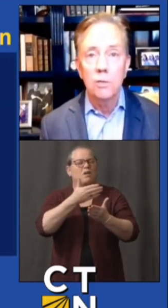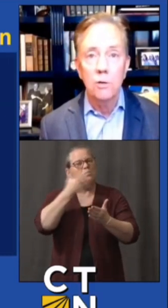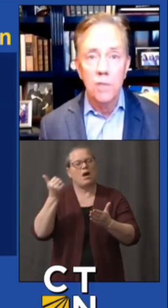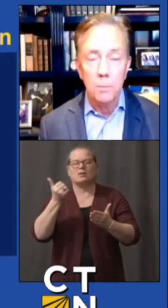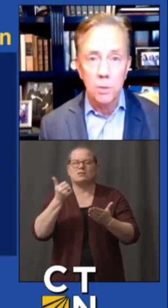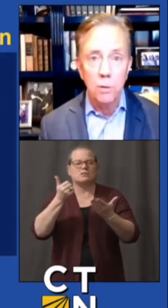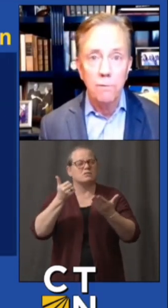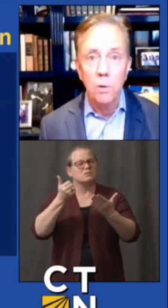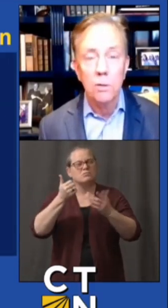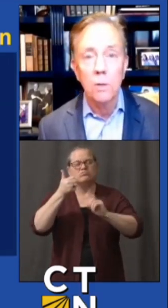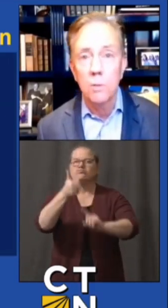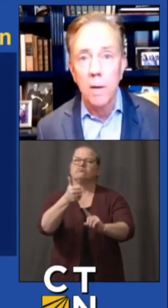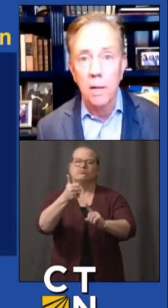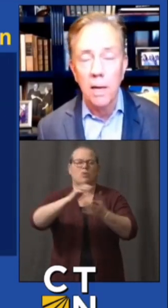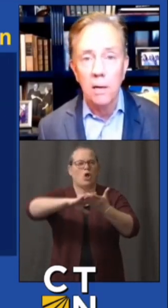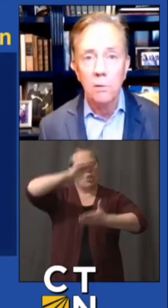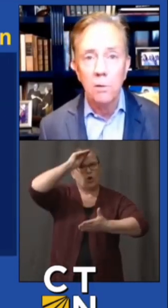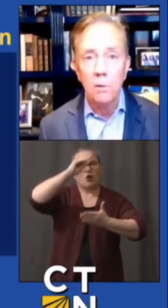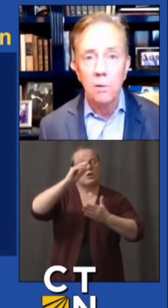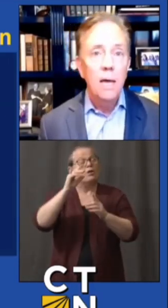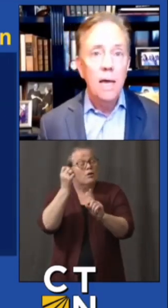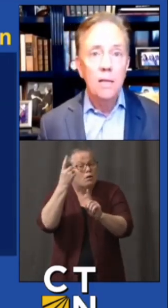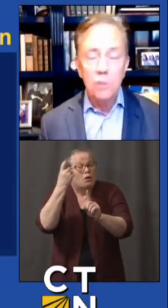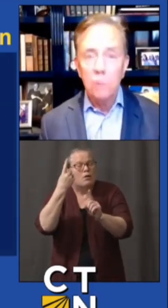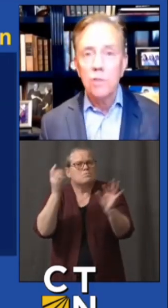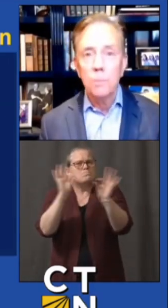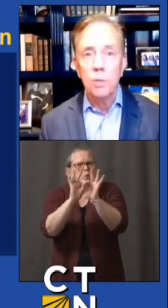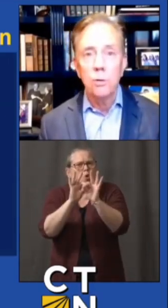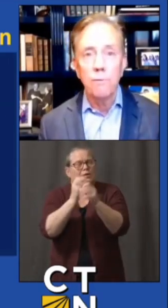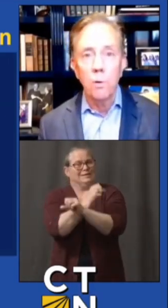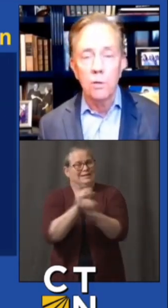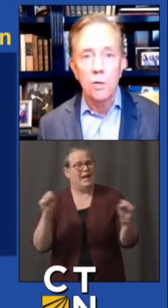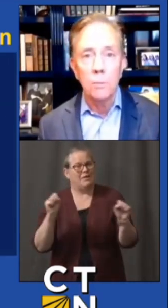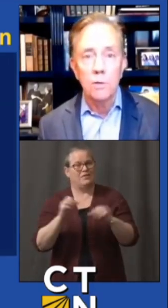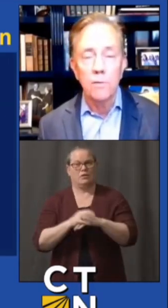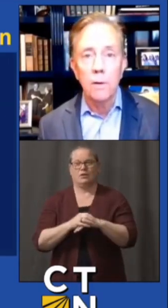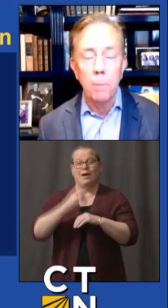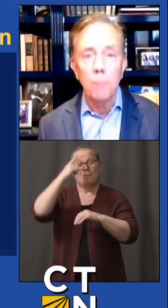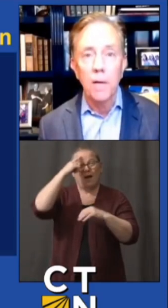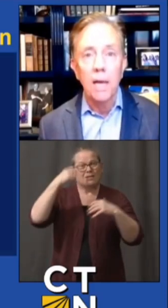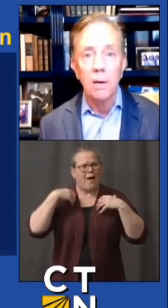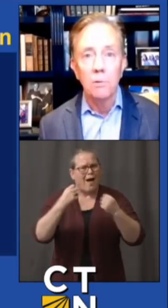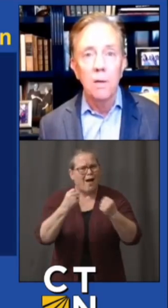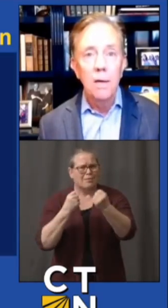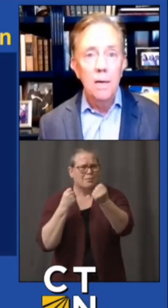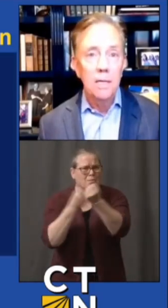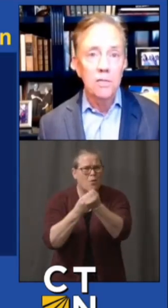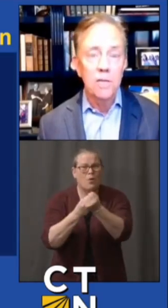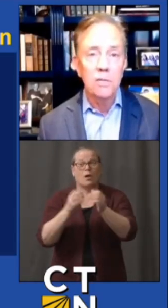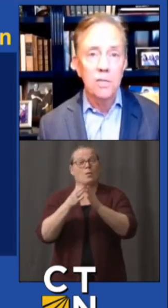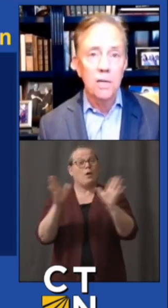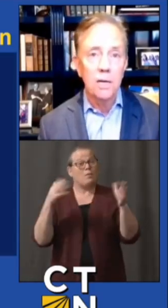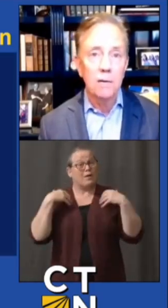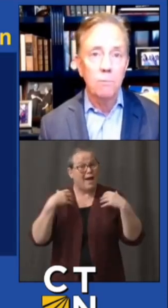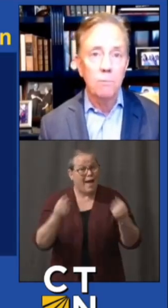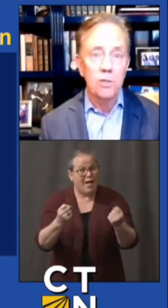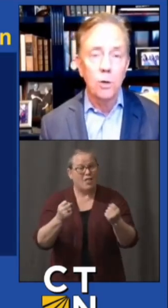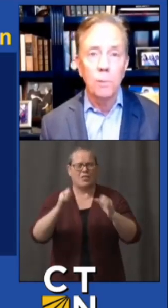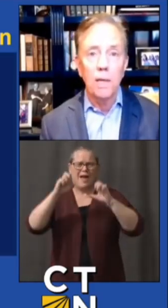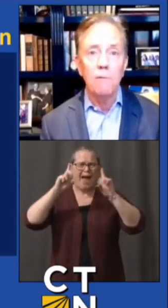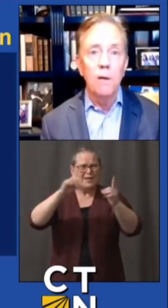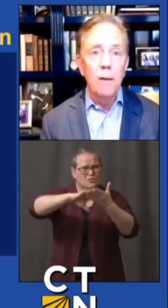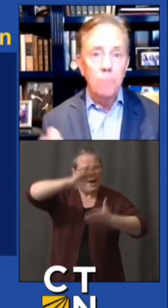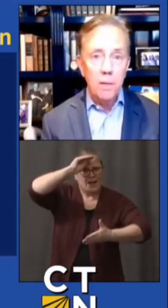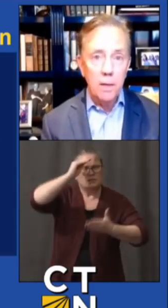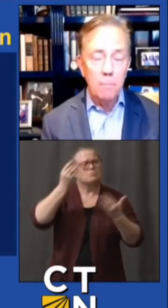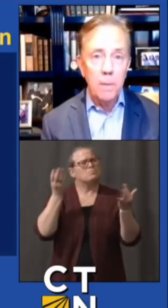There's no substitute for it in terms of mental health. And there's no substitute for it in terms of public health, in the sense that we still